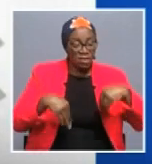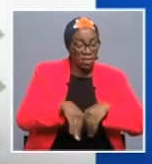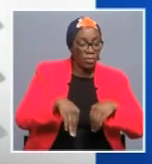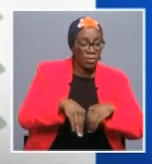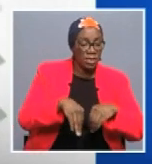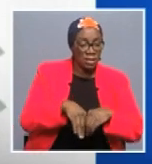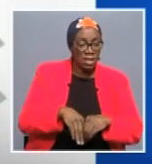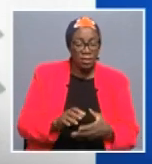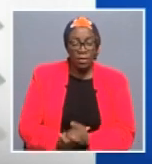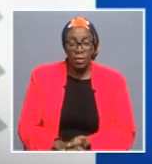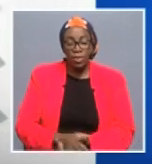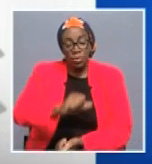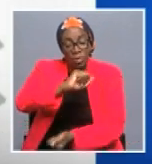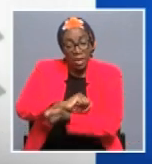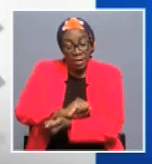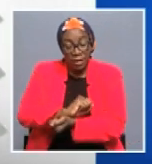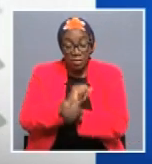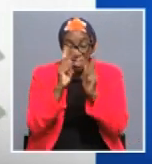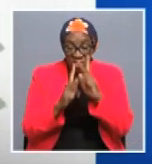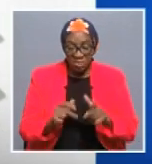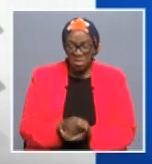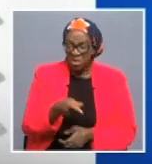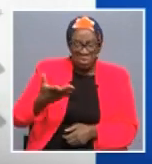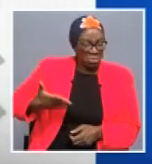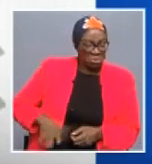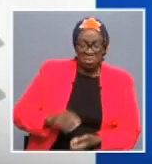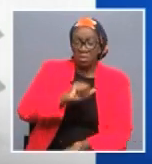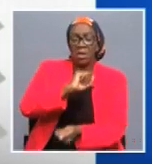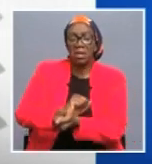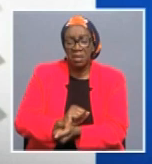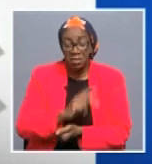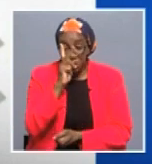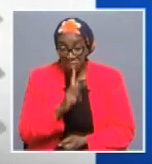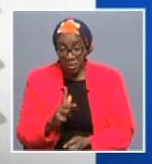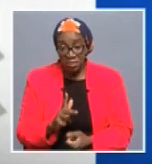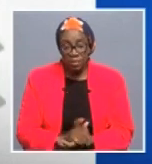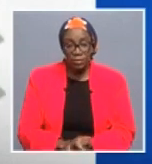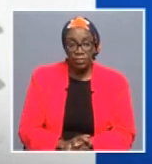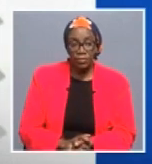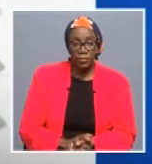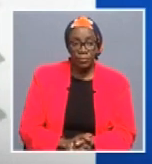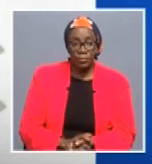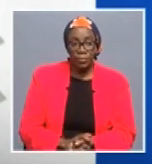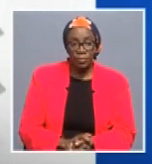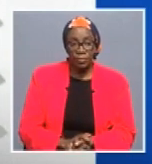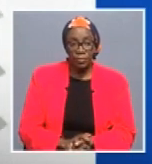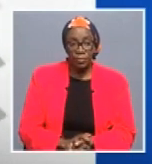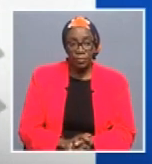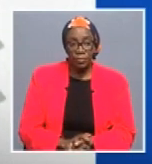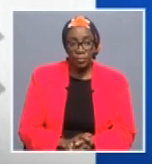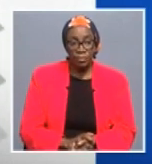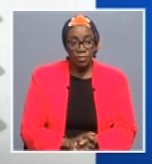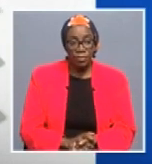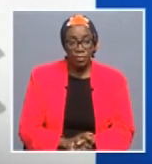to arrest this person? You don't just arrest someone on, of course, it's not accusations anymore, but did